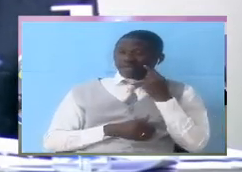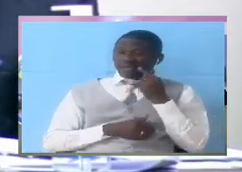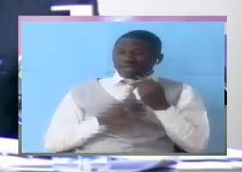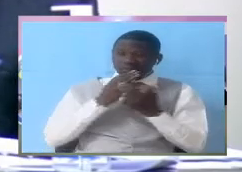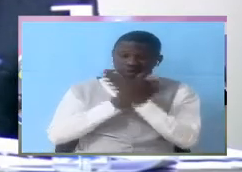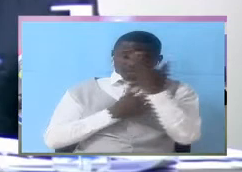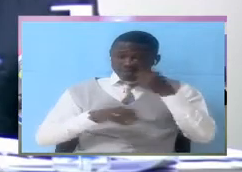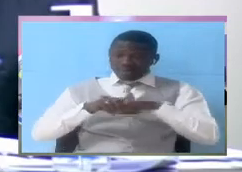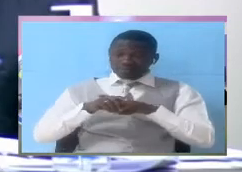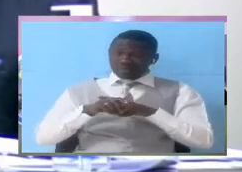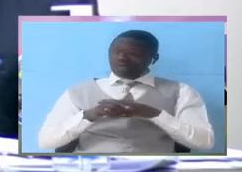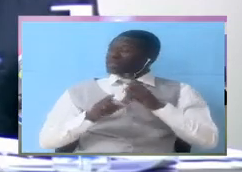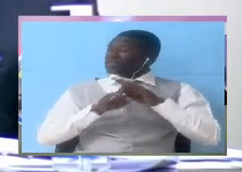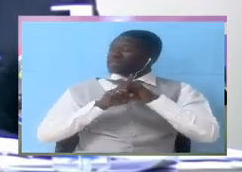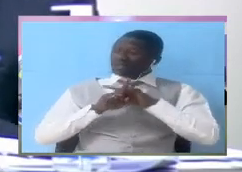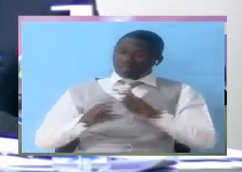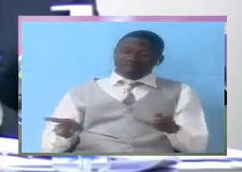received.